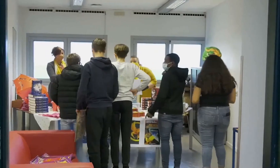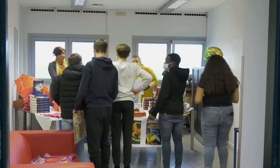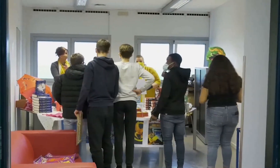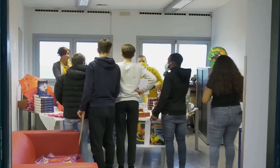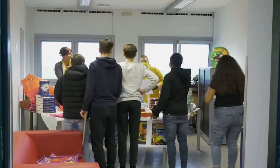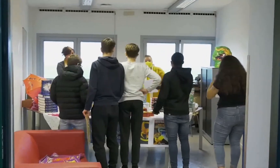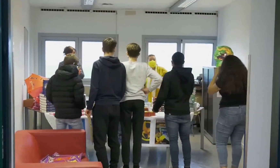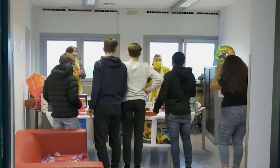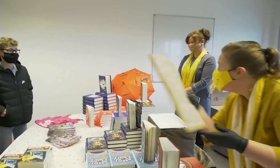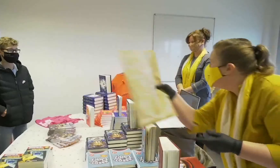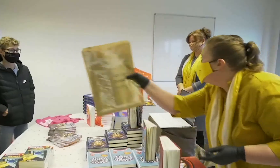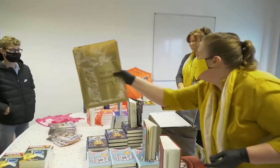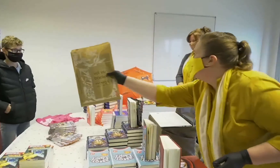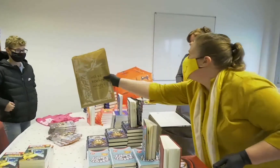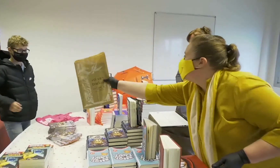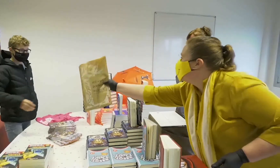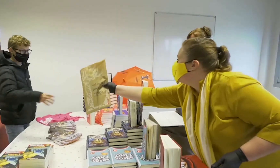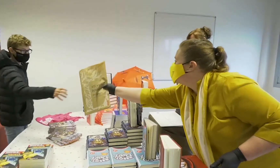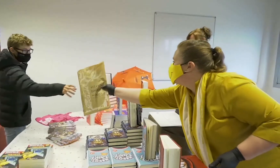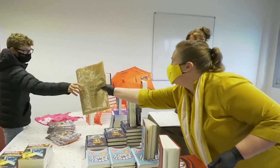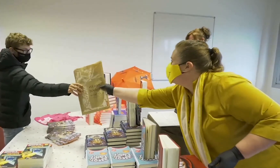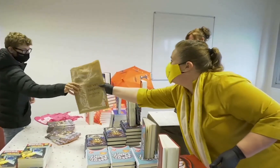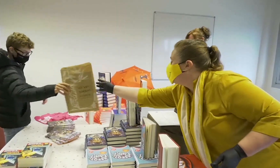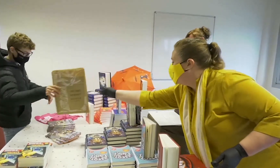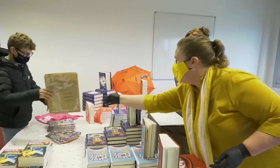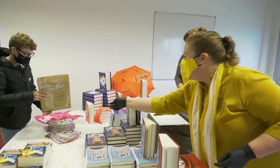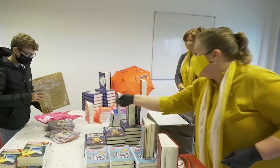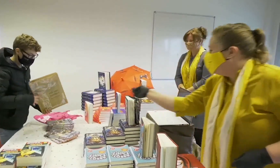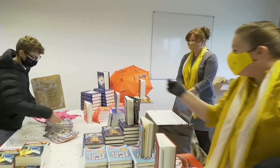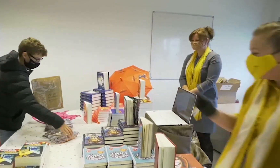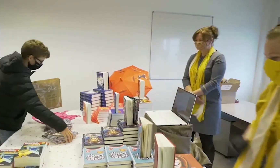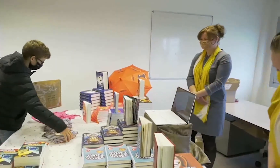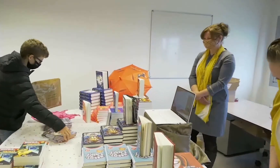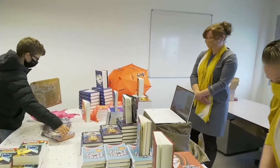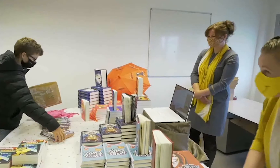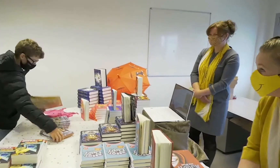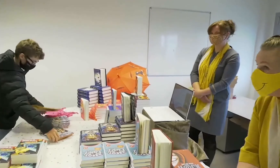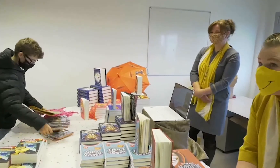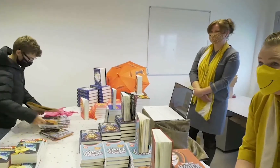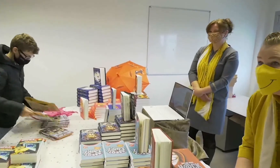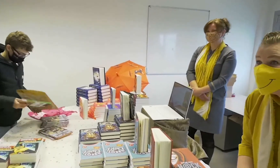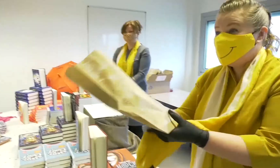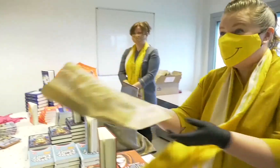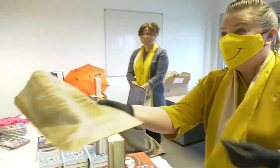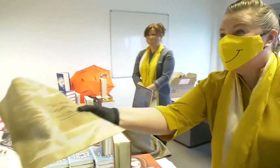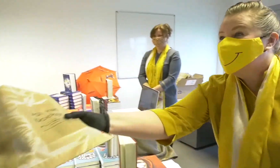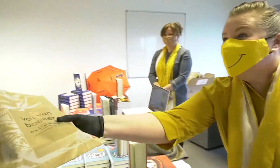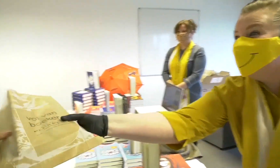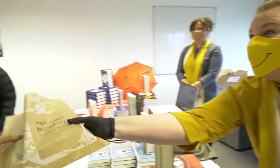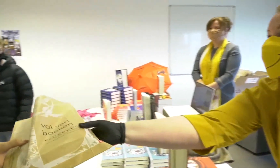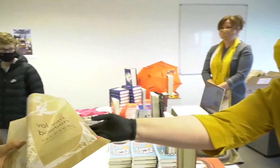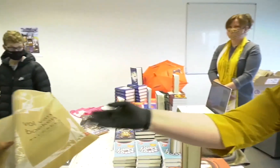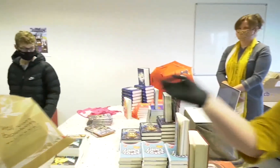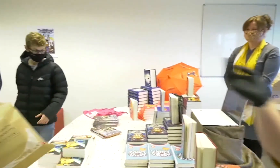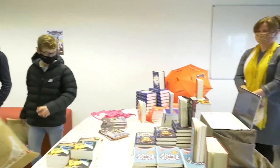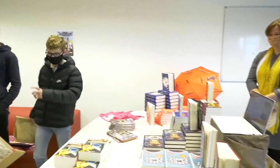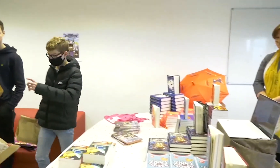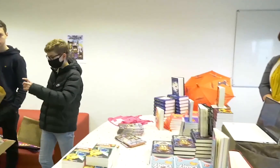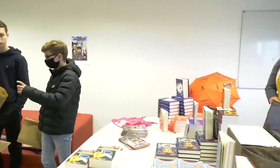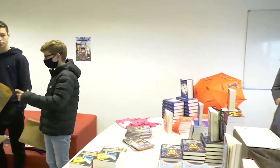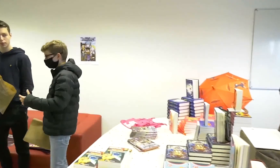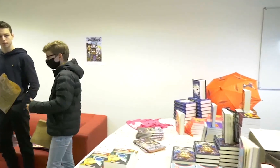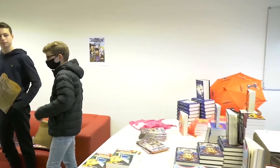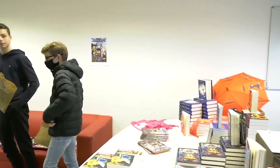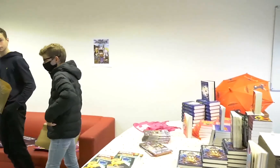way to encourage reading among young people is a reading offensive held at schools at sea in Den Helder. Students were allowed to choose the book of their